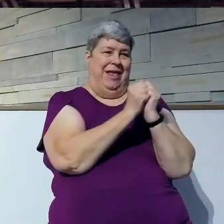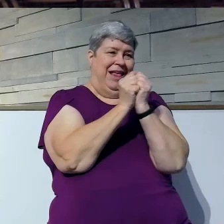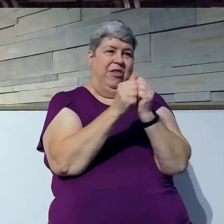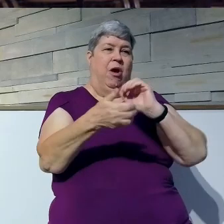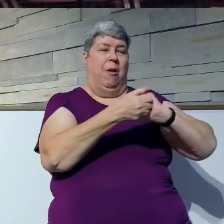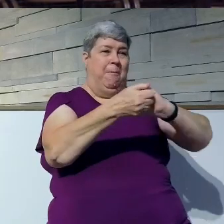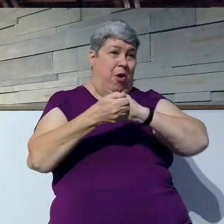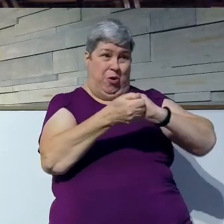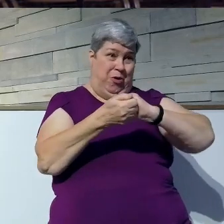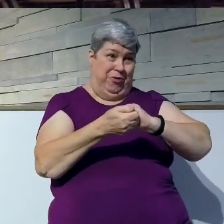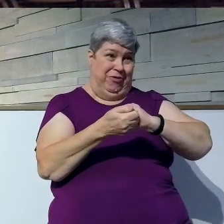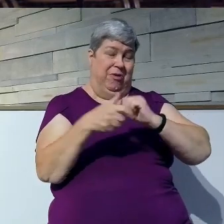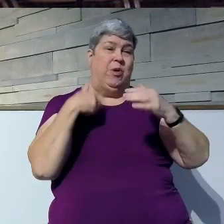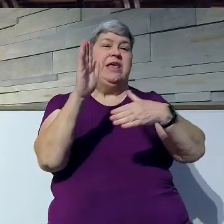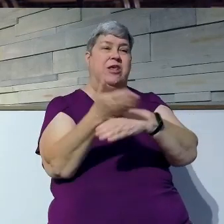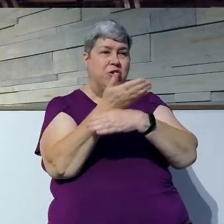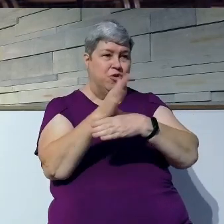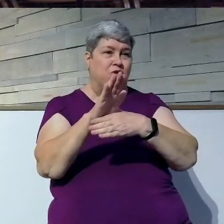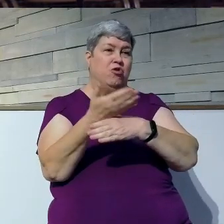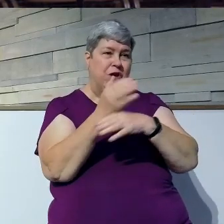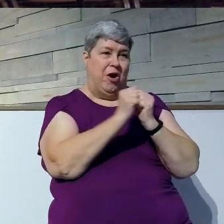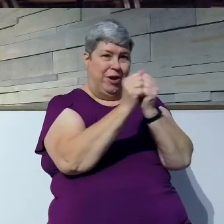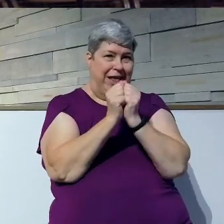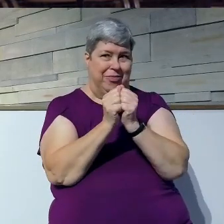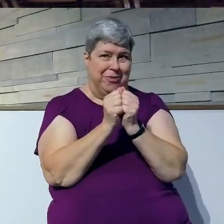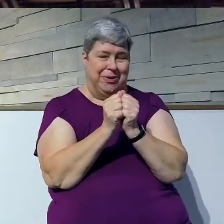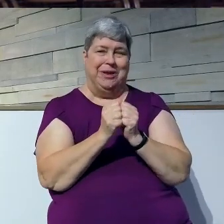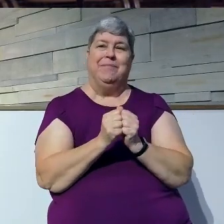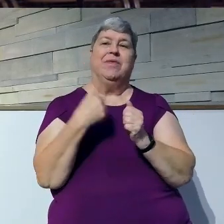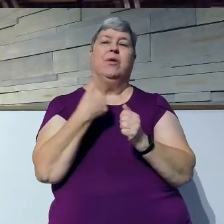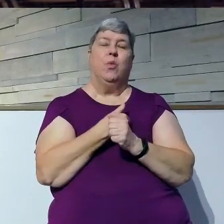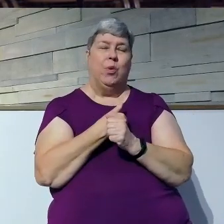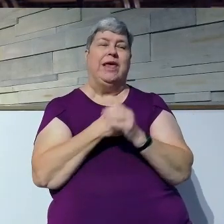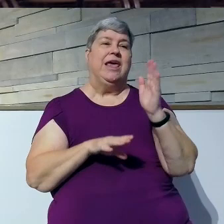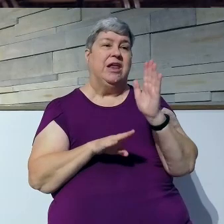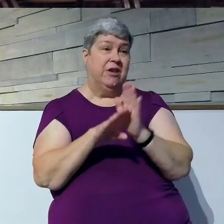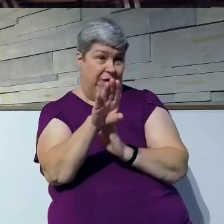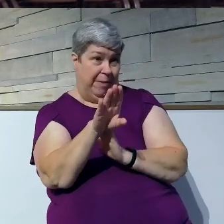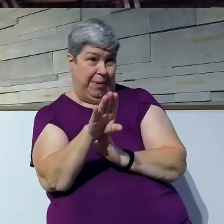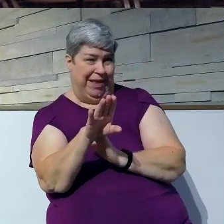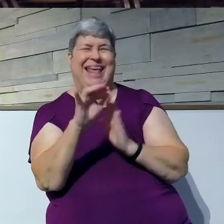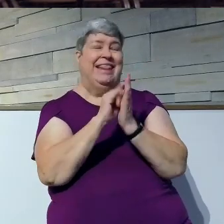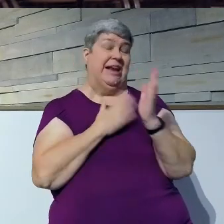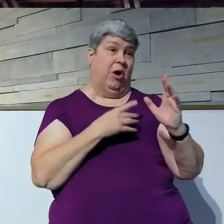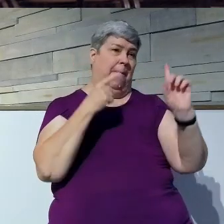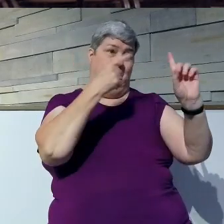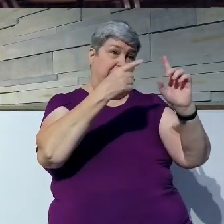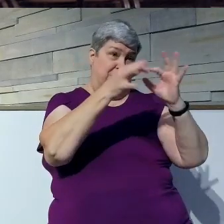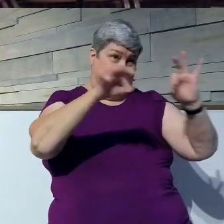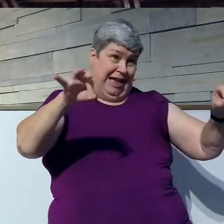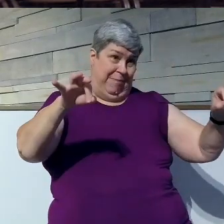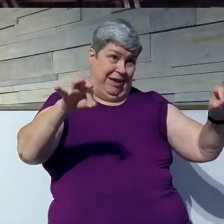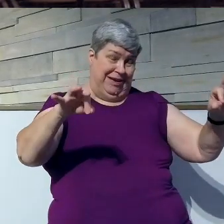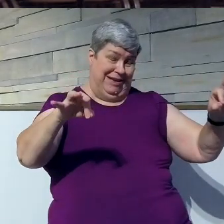partners in what we're doing. We share in this together here. We develop. That's what our mission statement is, and it's just the